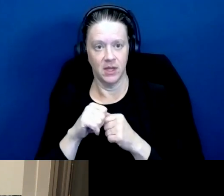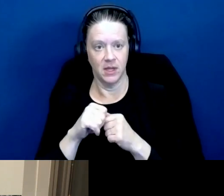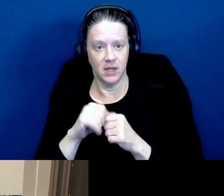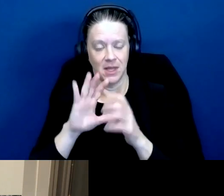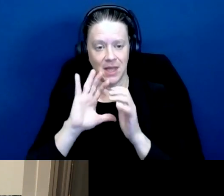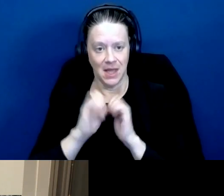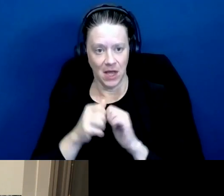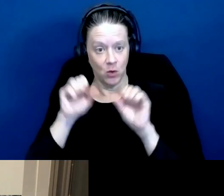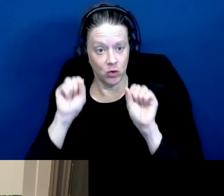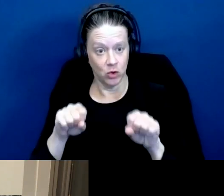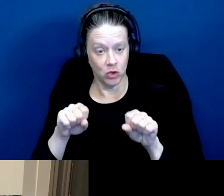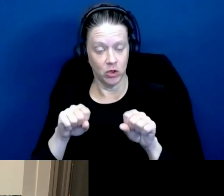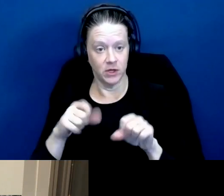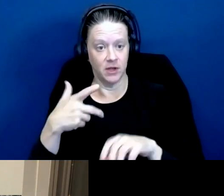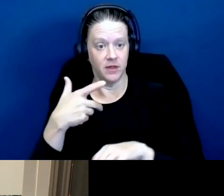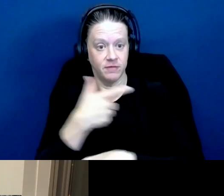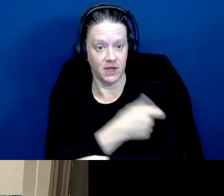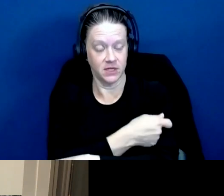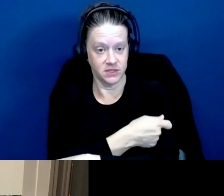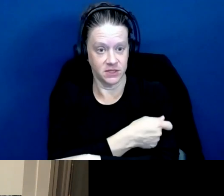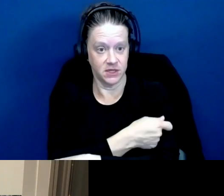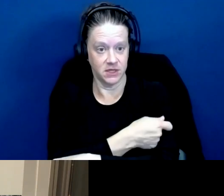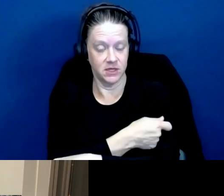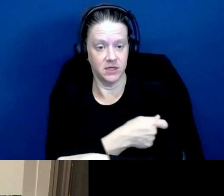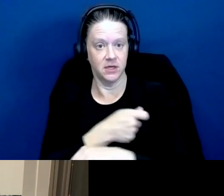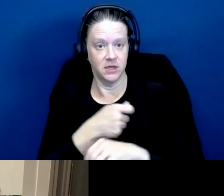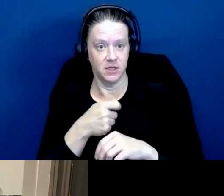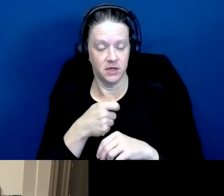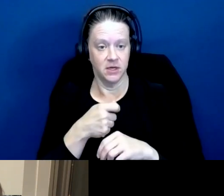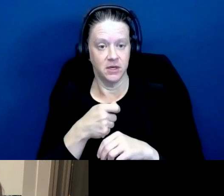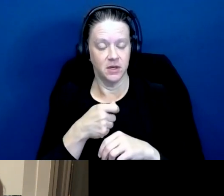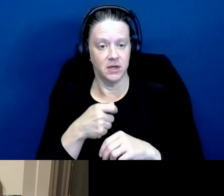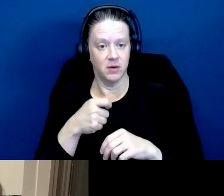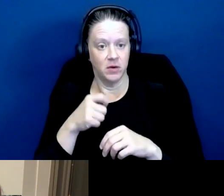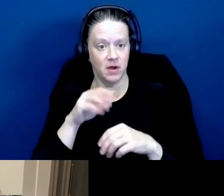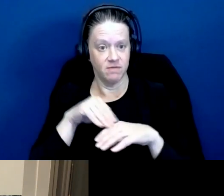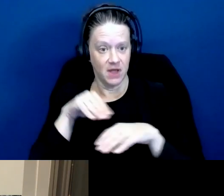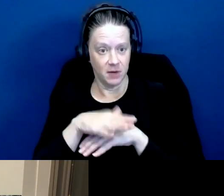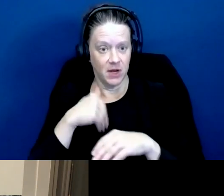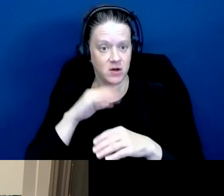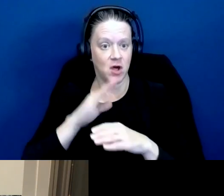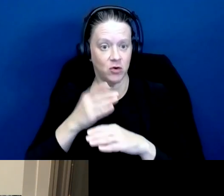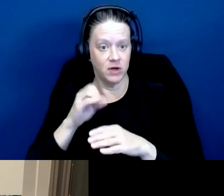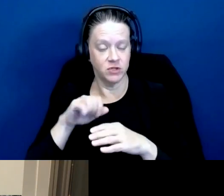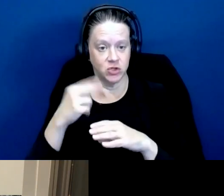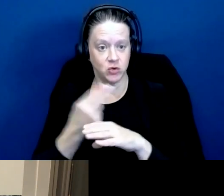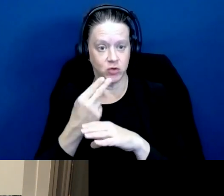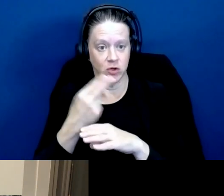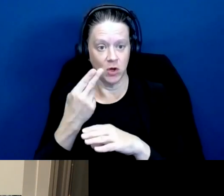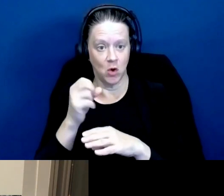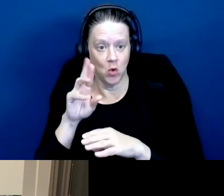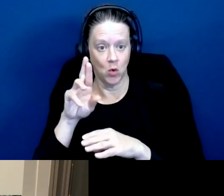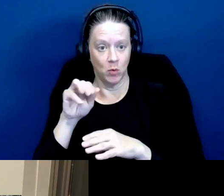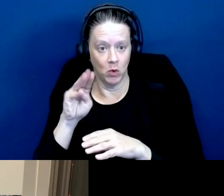may the vaccine affect my daughter if she's under hormones treatment for precocious puberty? So